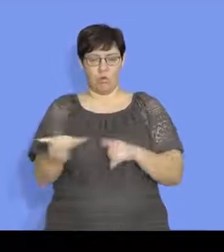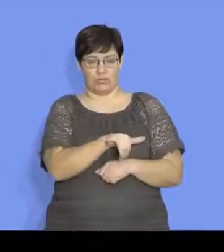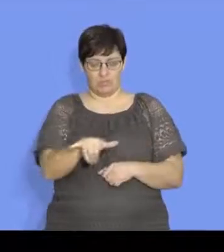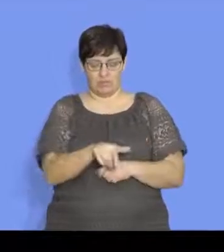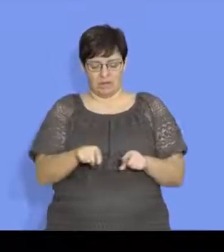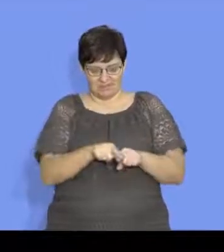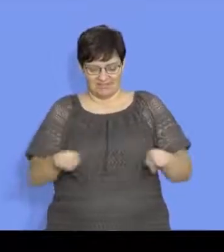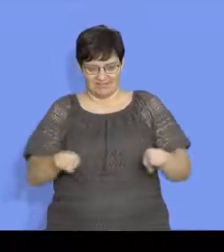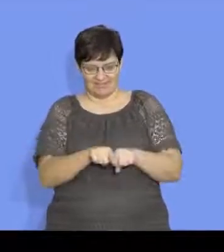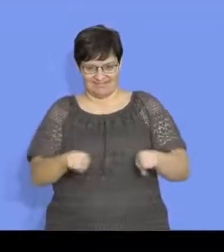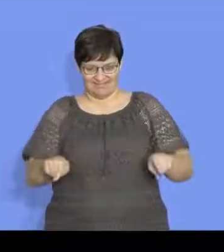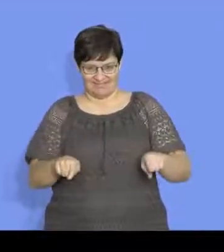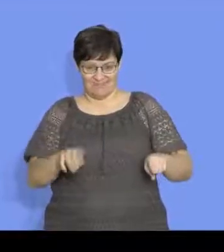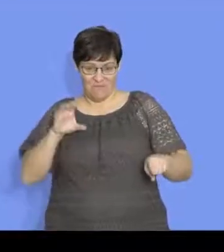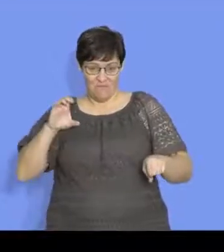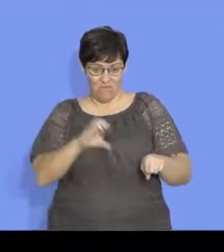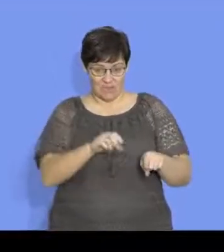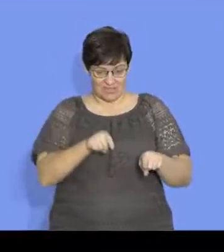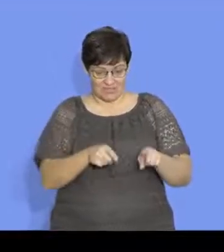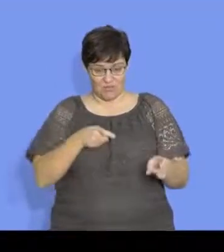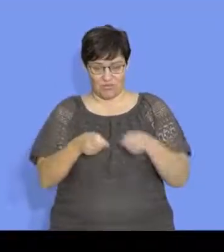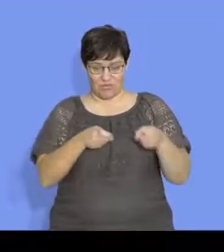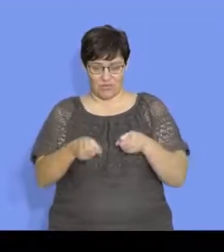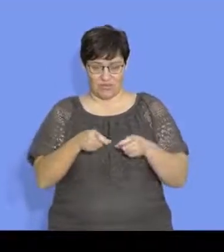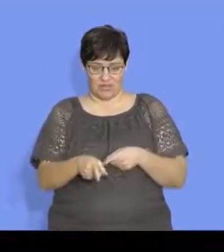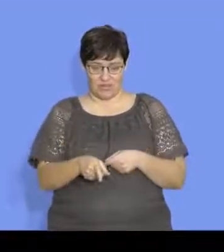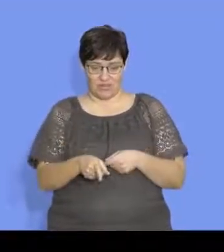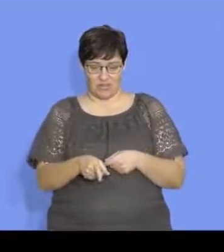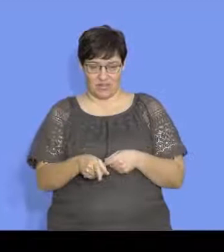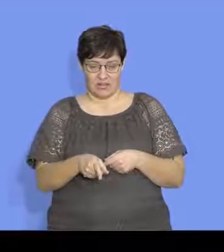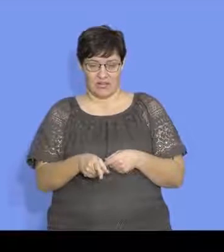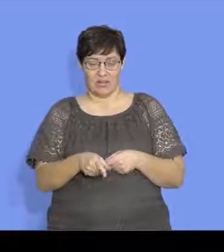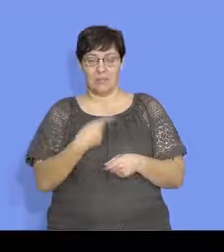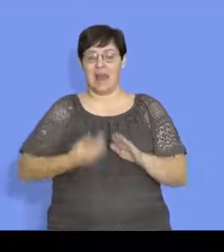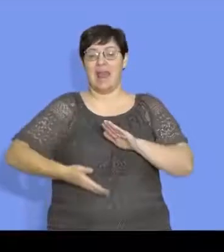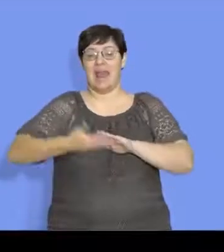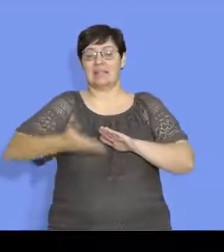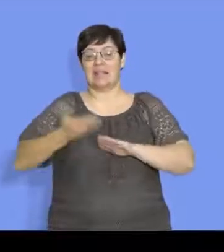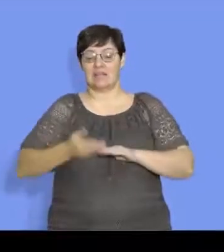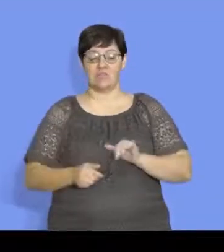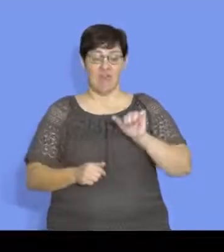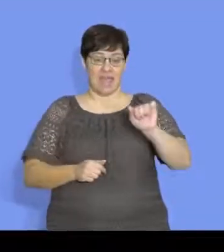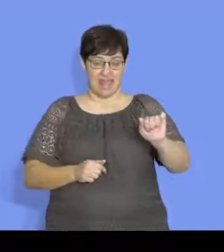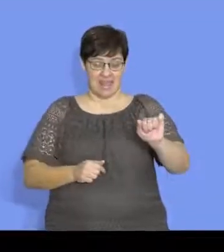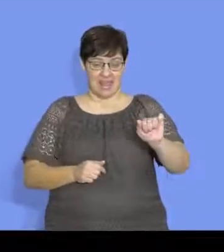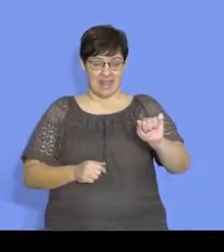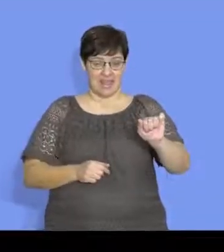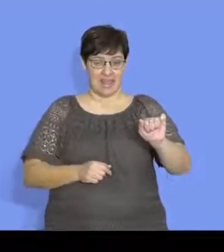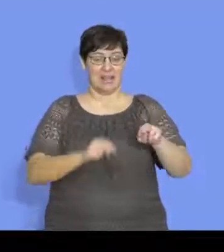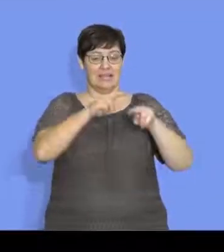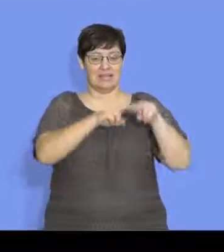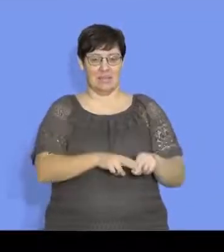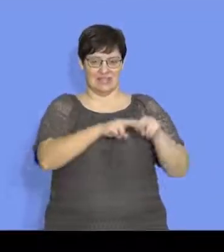force that we're going to be controlling here, and the acceleration for A is the dependent